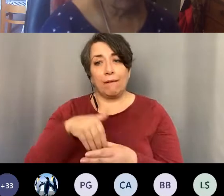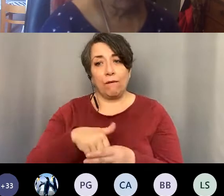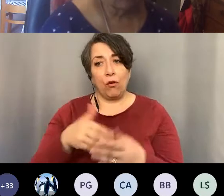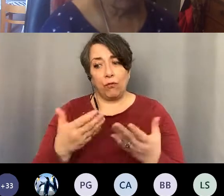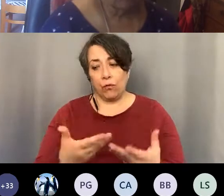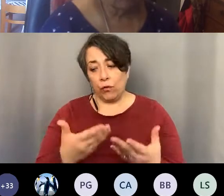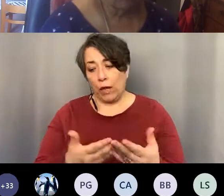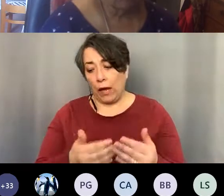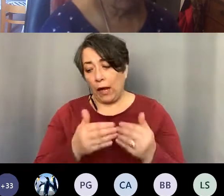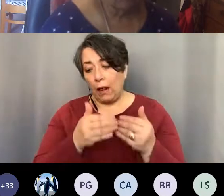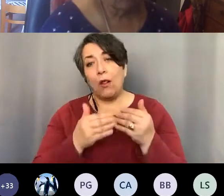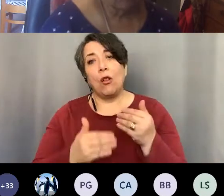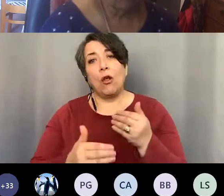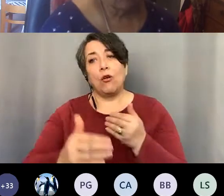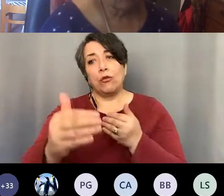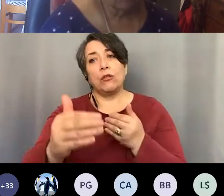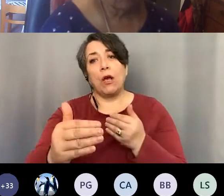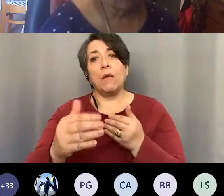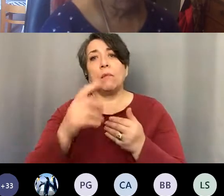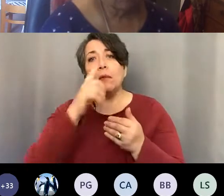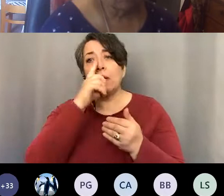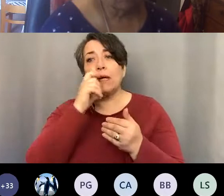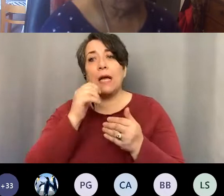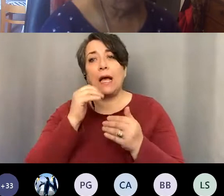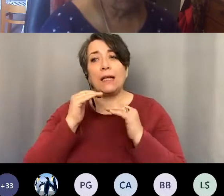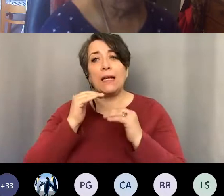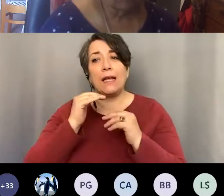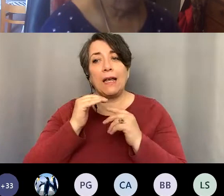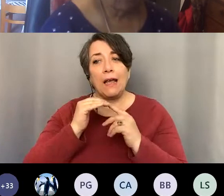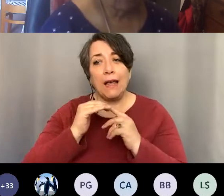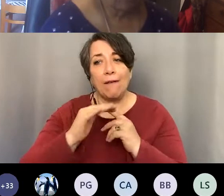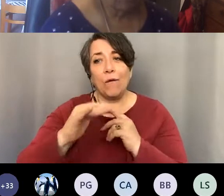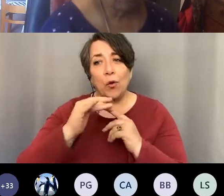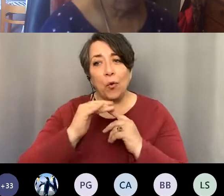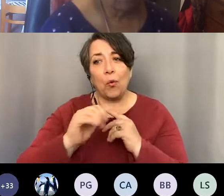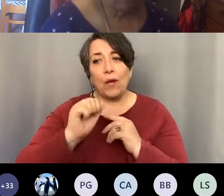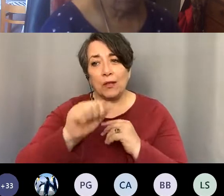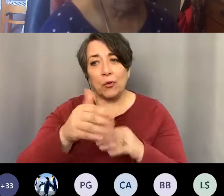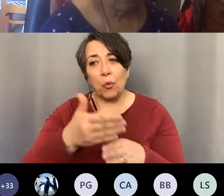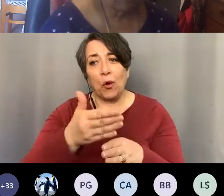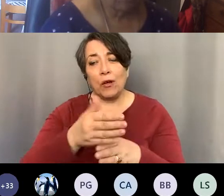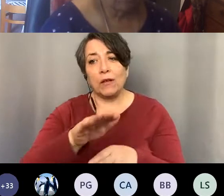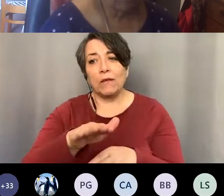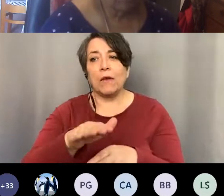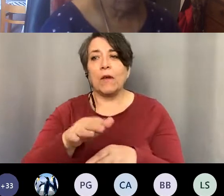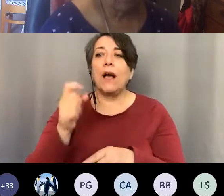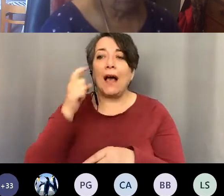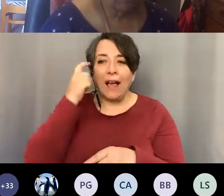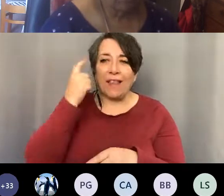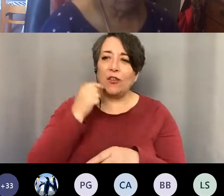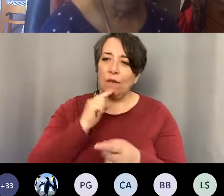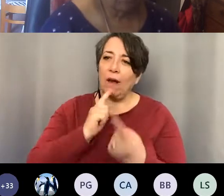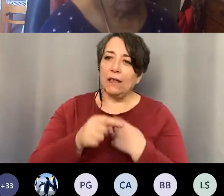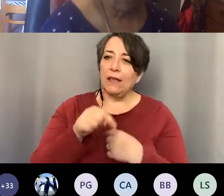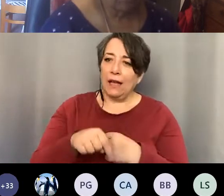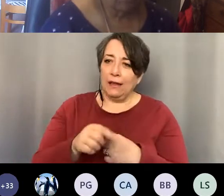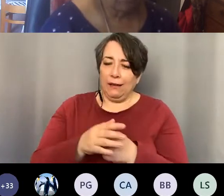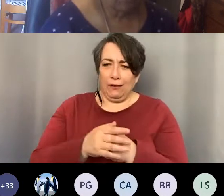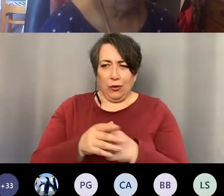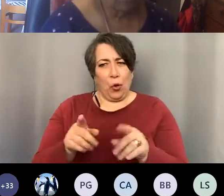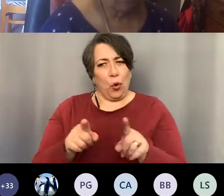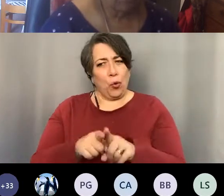have an opportunity to influence some of the work? You've answered that. I think you've partly answered Pete's as well, which was with respect